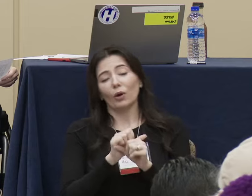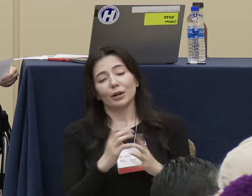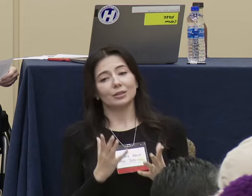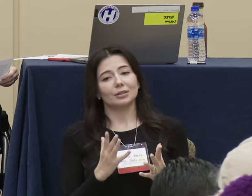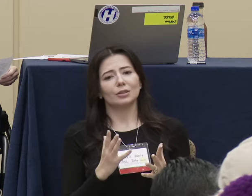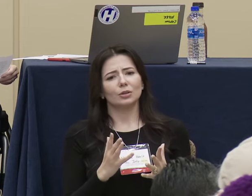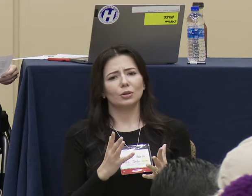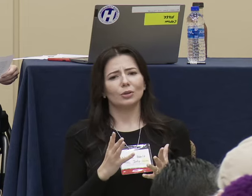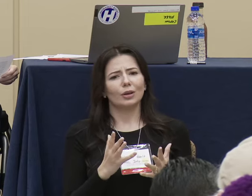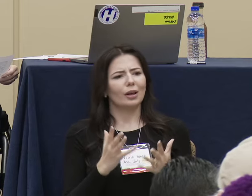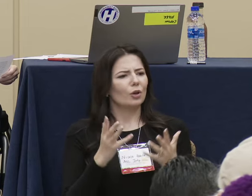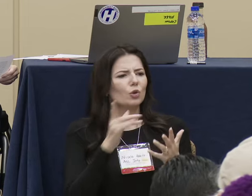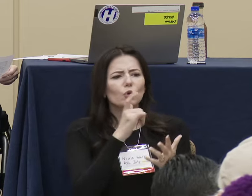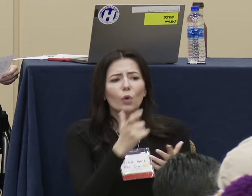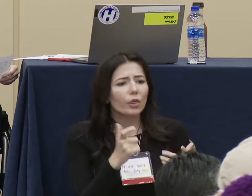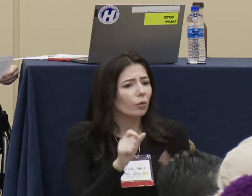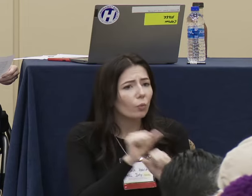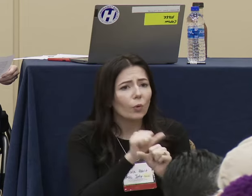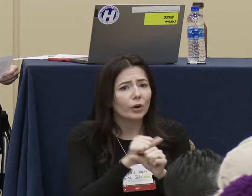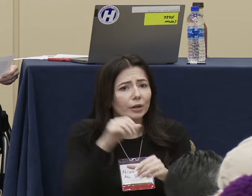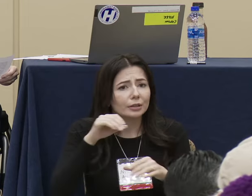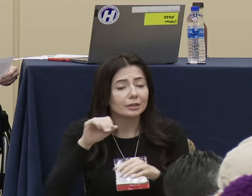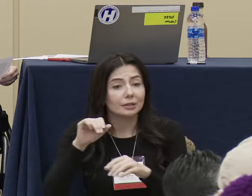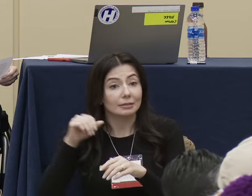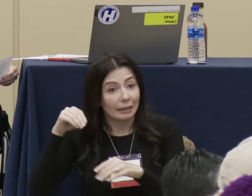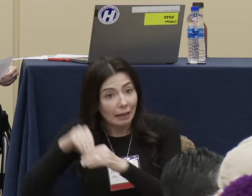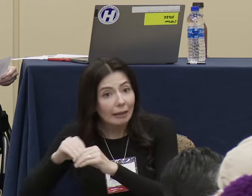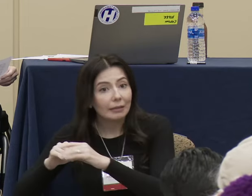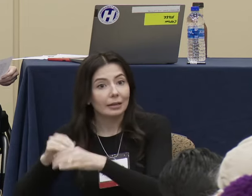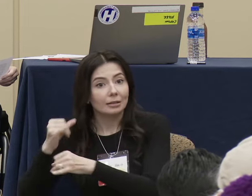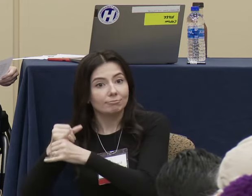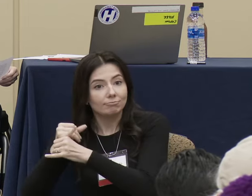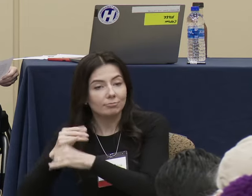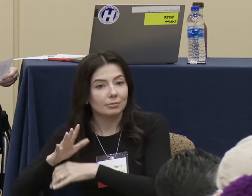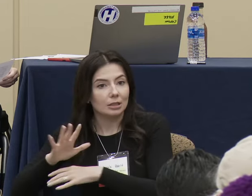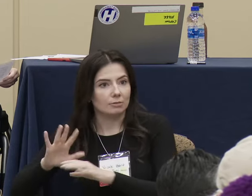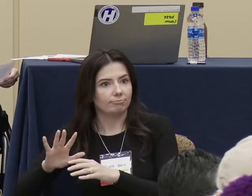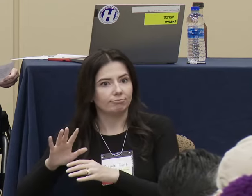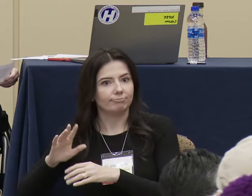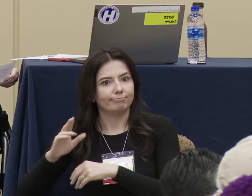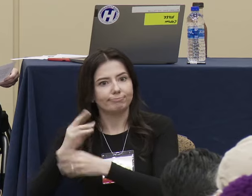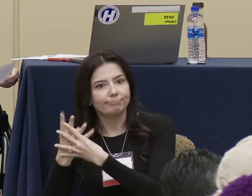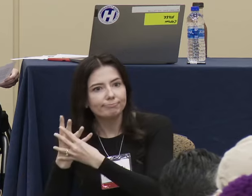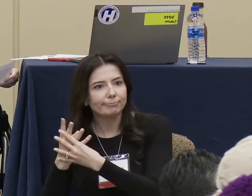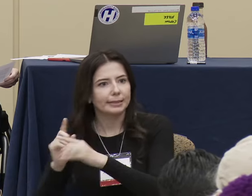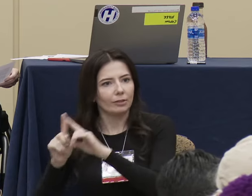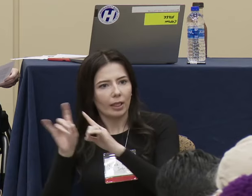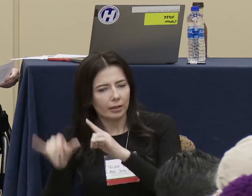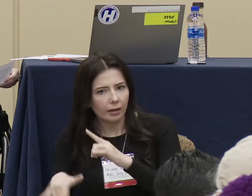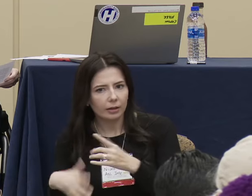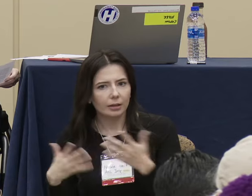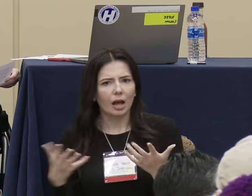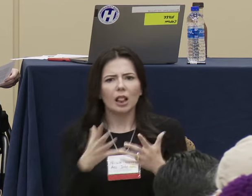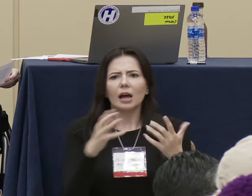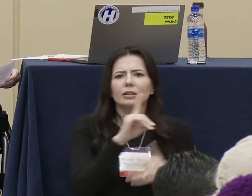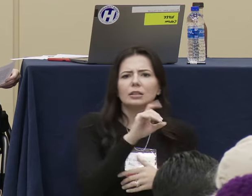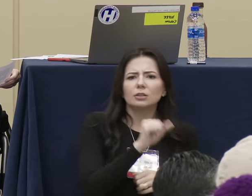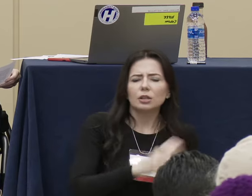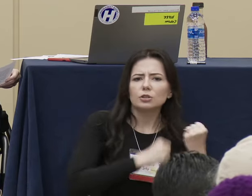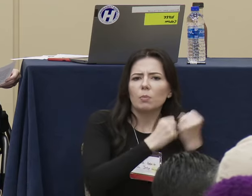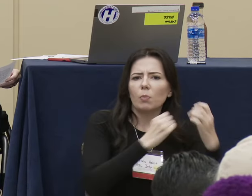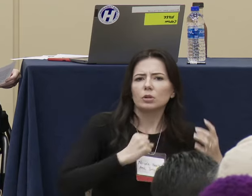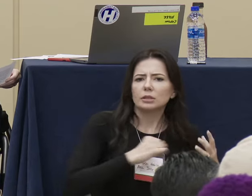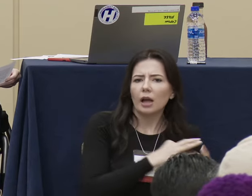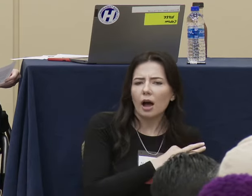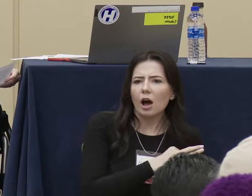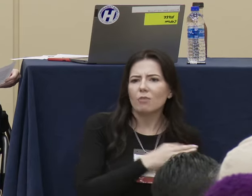who are the workers in these facilities? And especially with deinstitutionalization, a lot of disability support staff now works